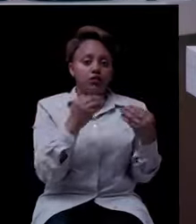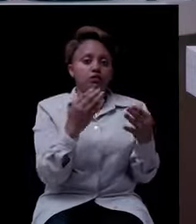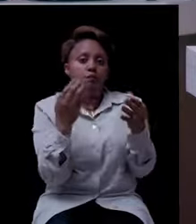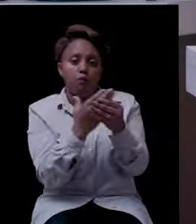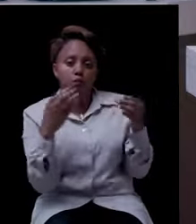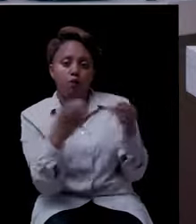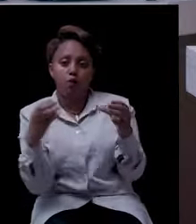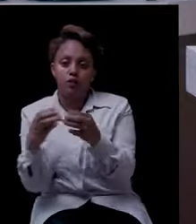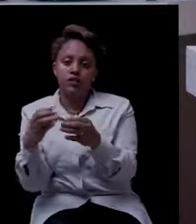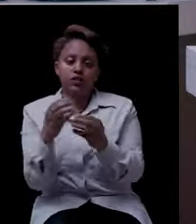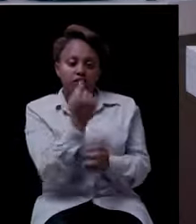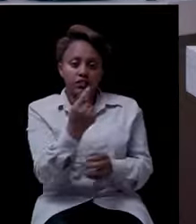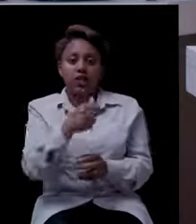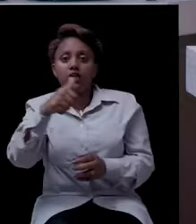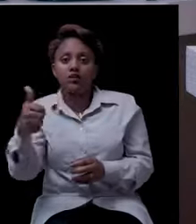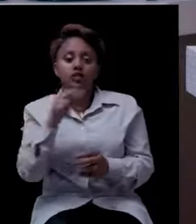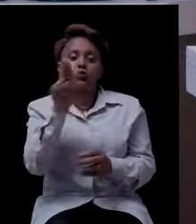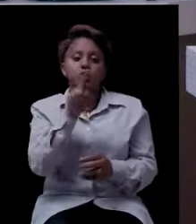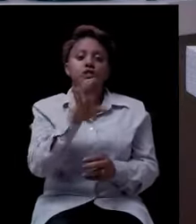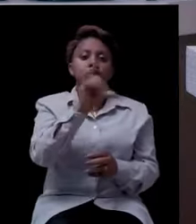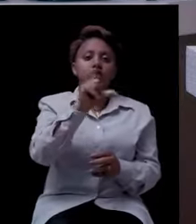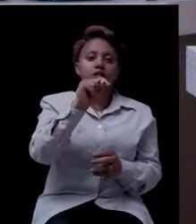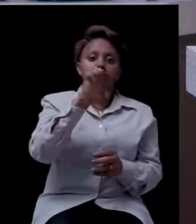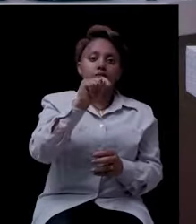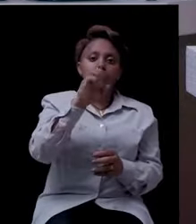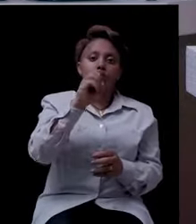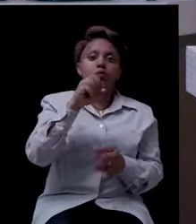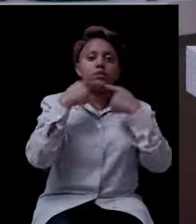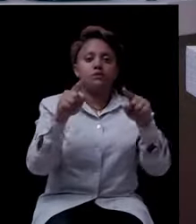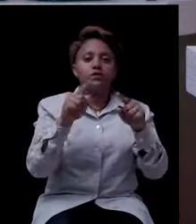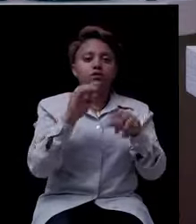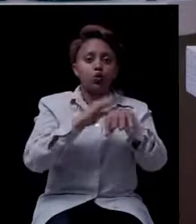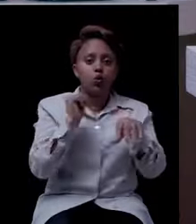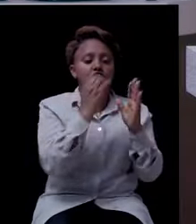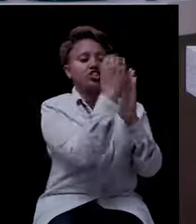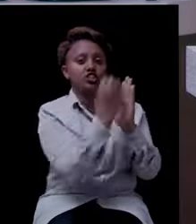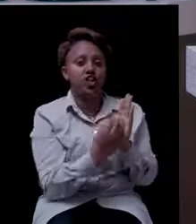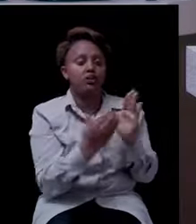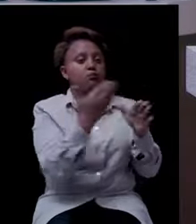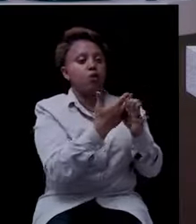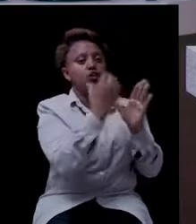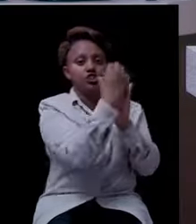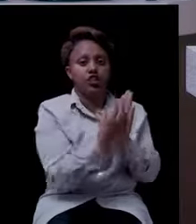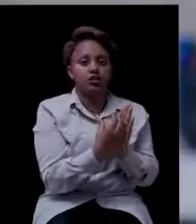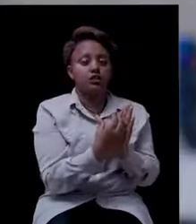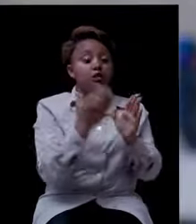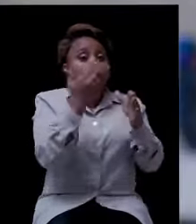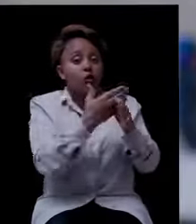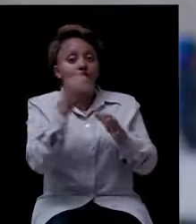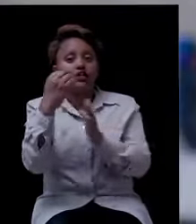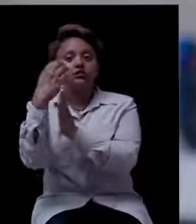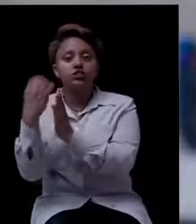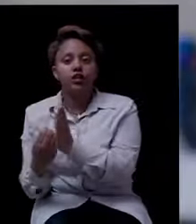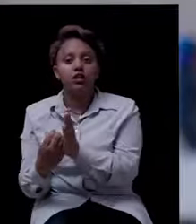is secured and bound to each other using cryptographic principles, which is called chain.